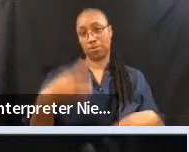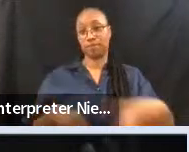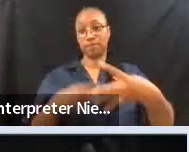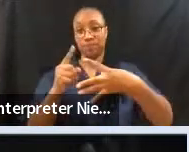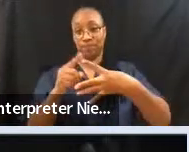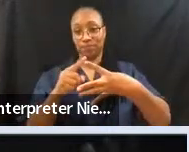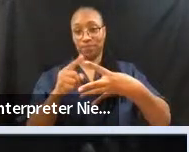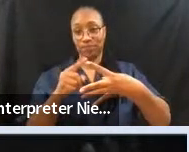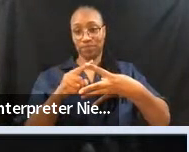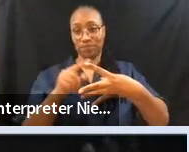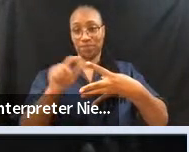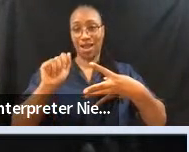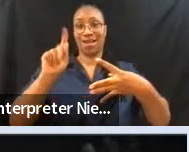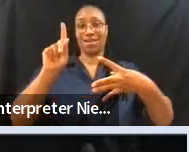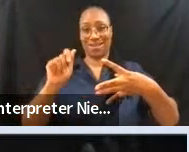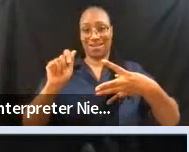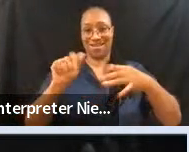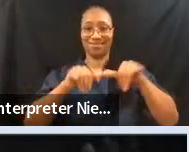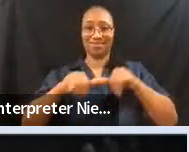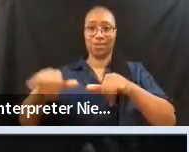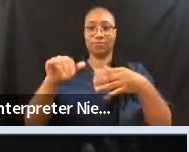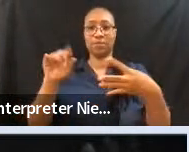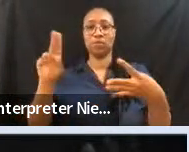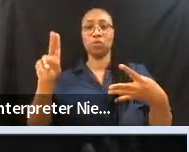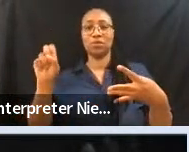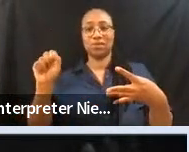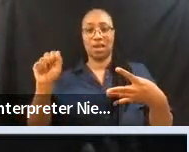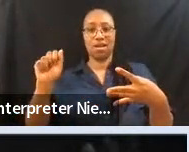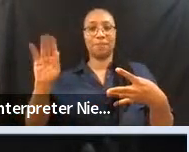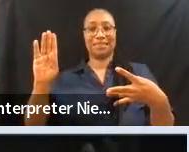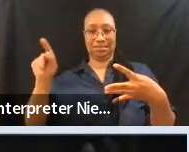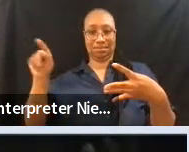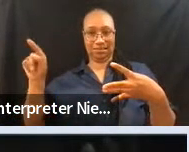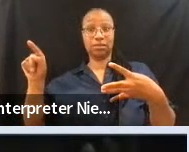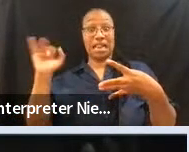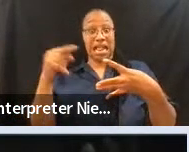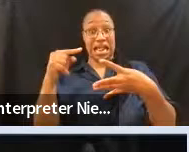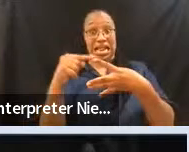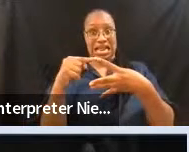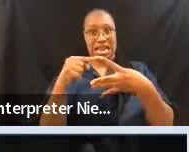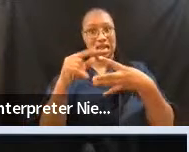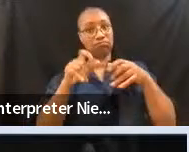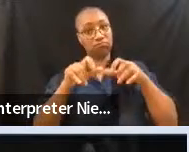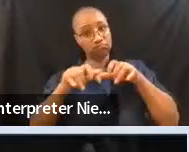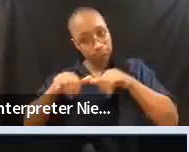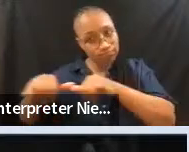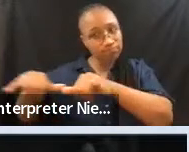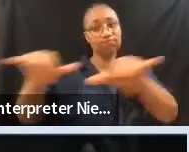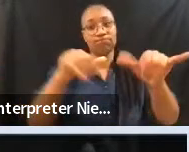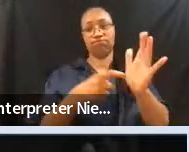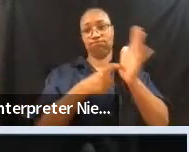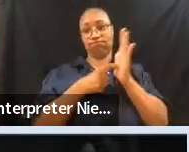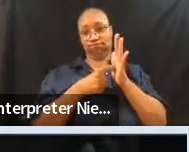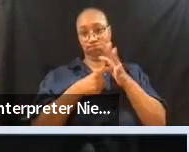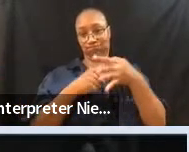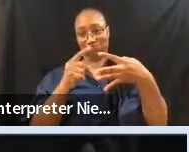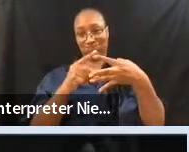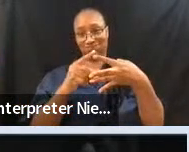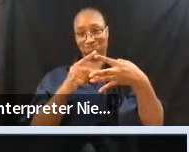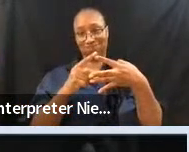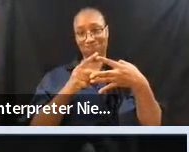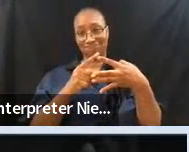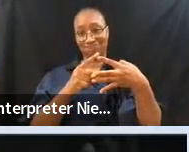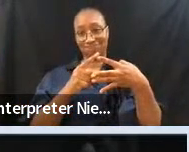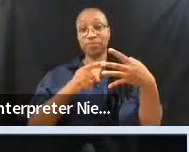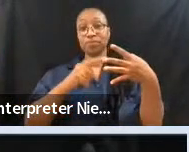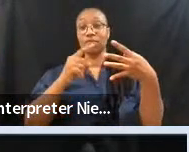The framework will be available on our website, And we will also be